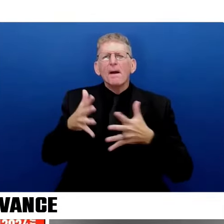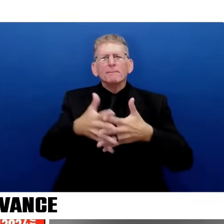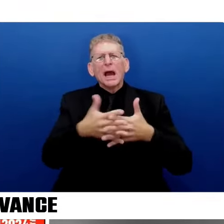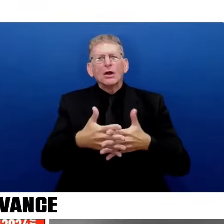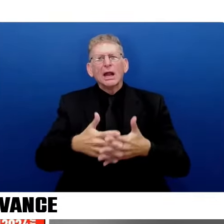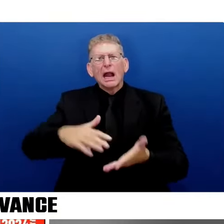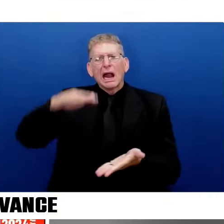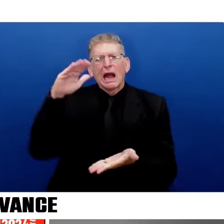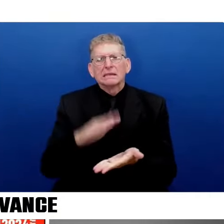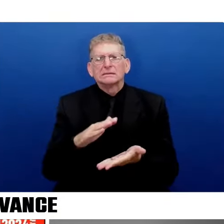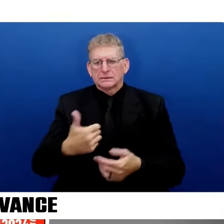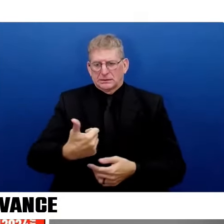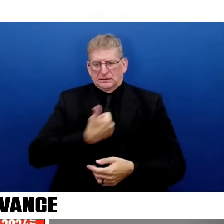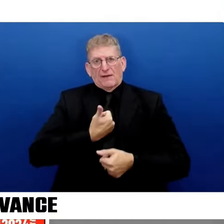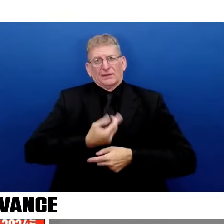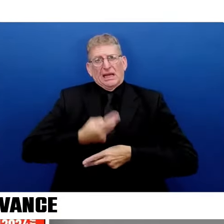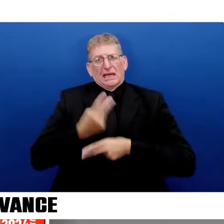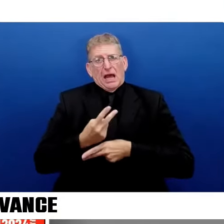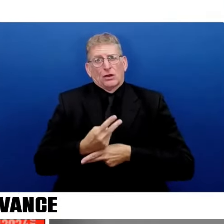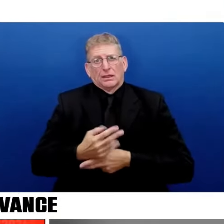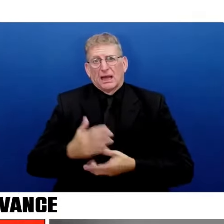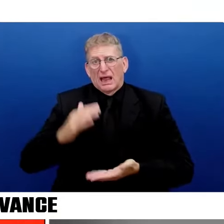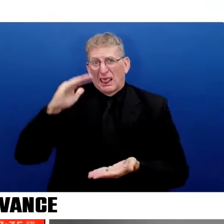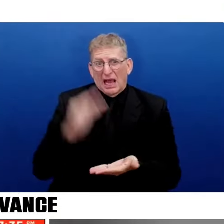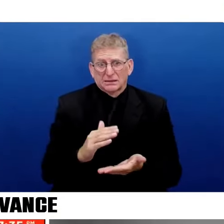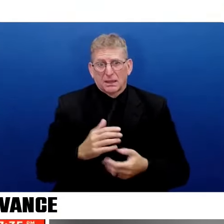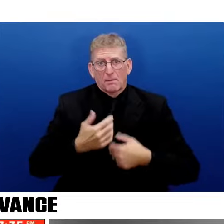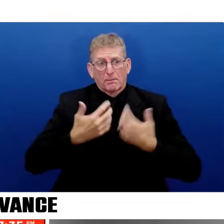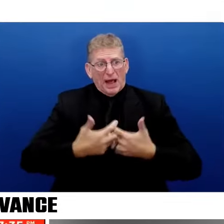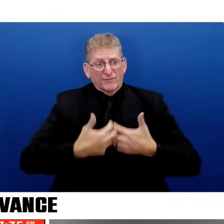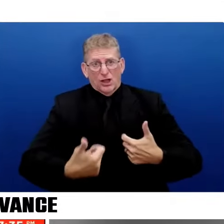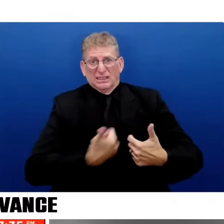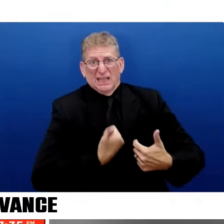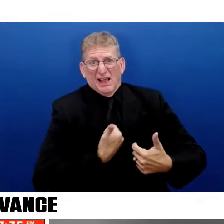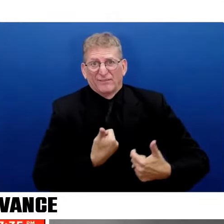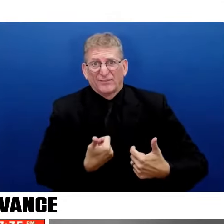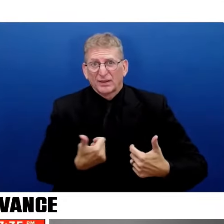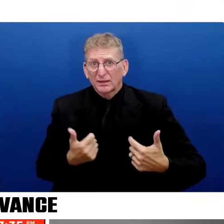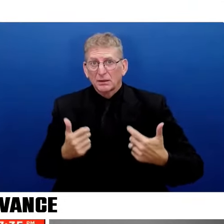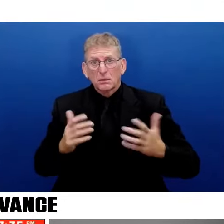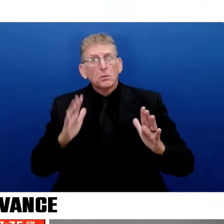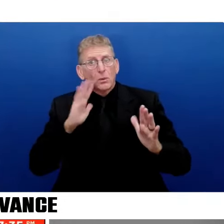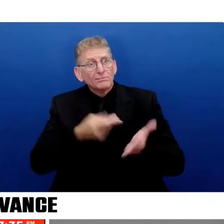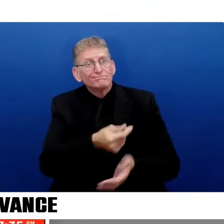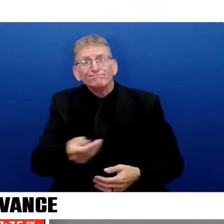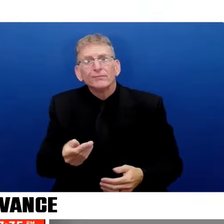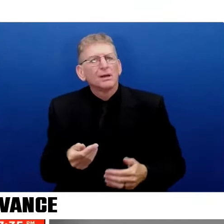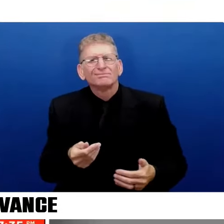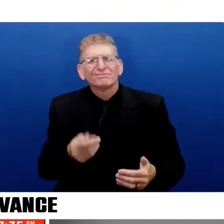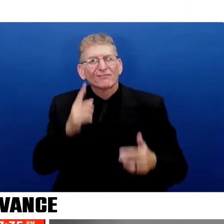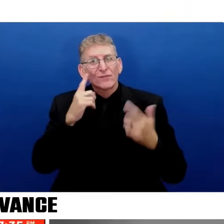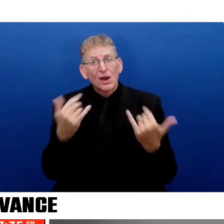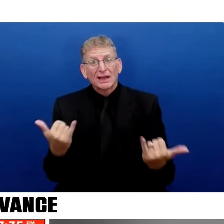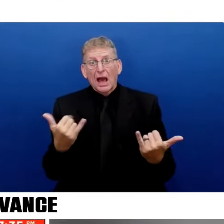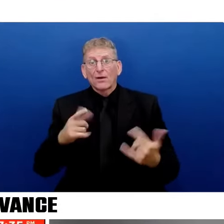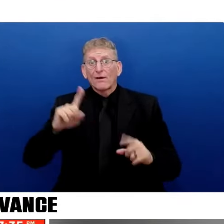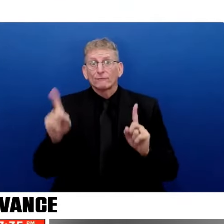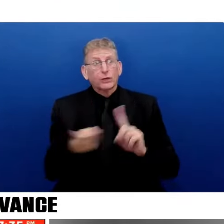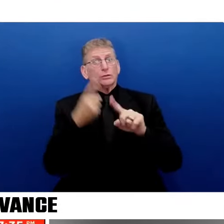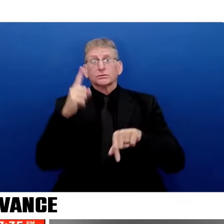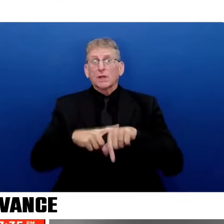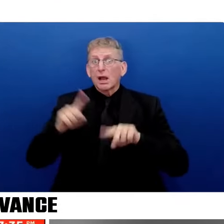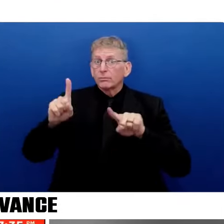nation, that it would somehow make us better off, and they were wrong about it. And for the first time in a generation, administration, Donald Trump had the wisdom and the